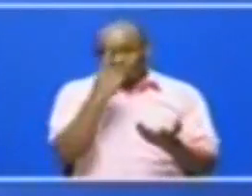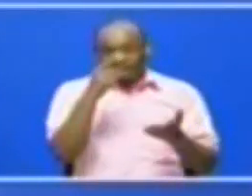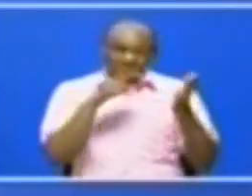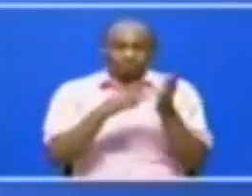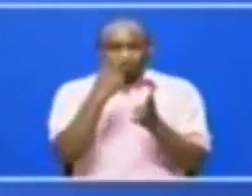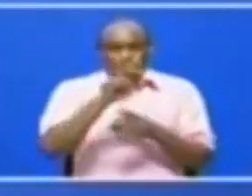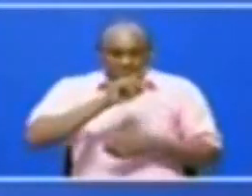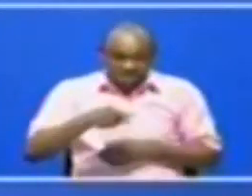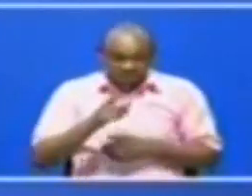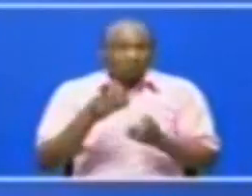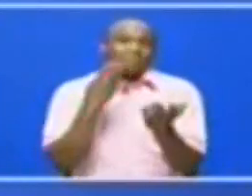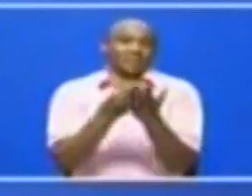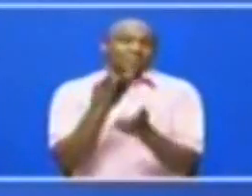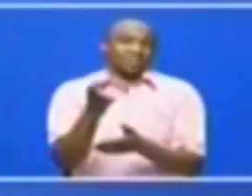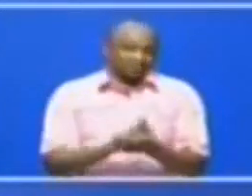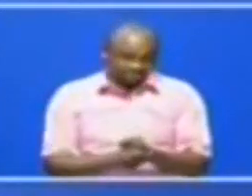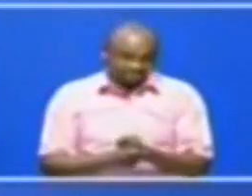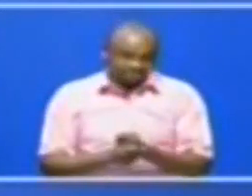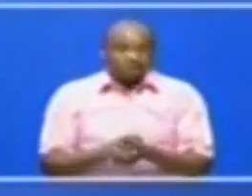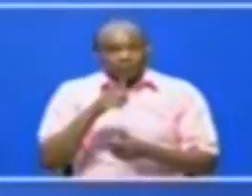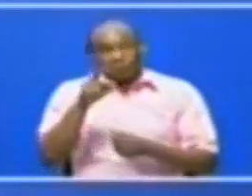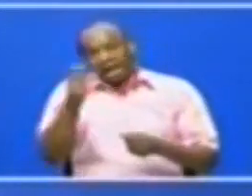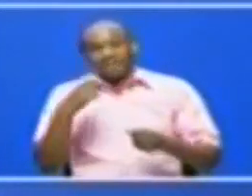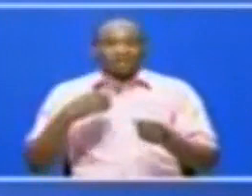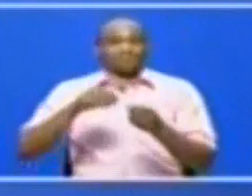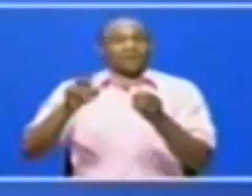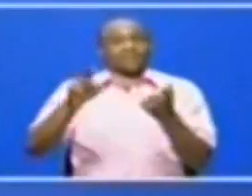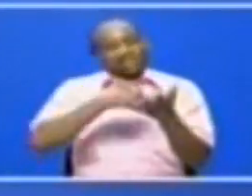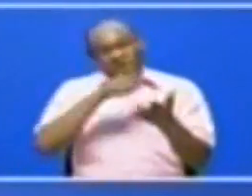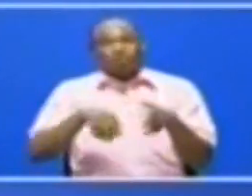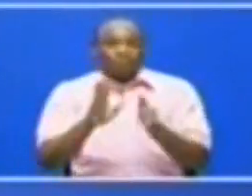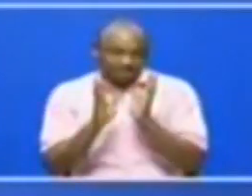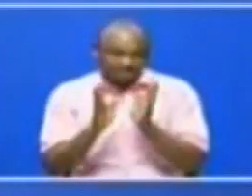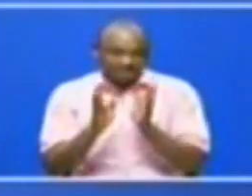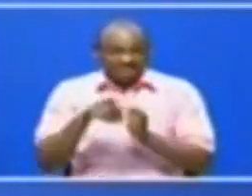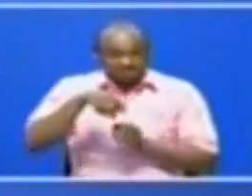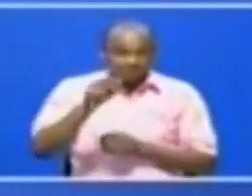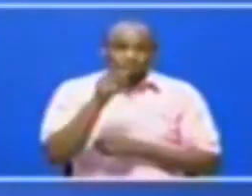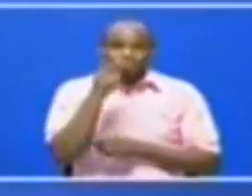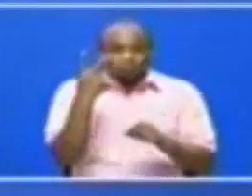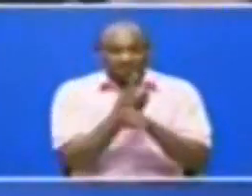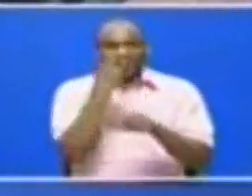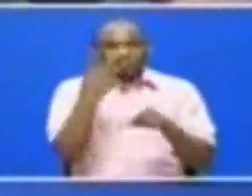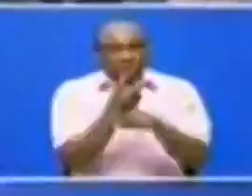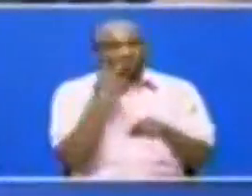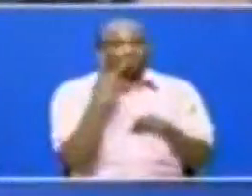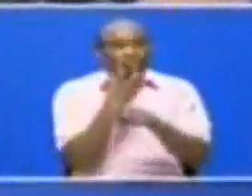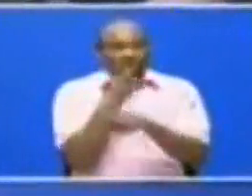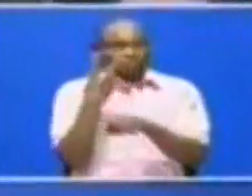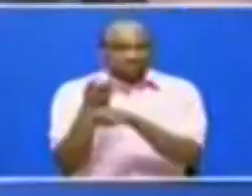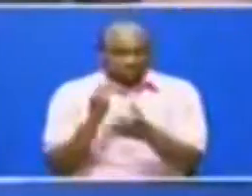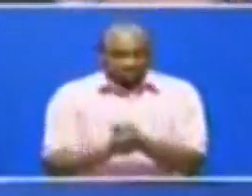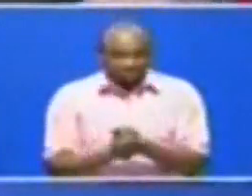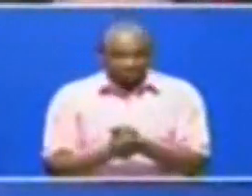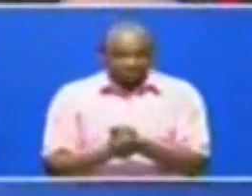1.2 million ballot papers to cater for the spoilt votes, all at a cost of 20 shillings each. Given